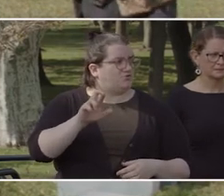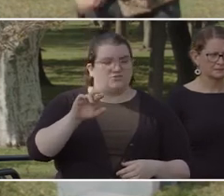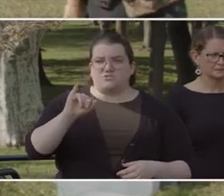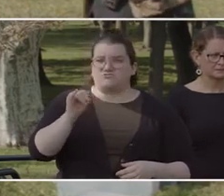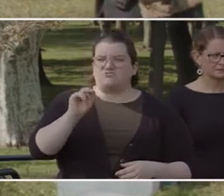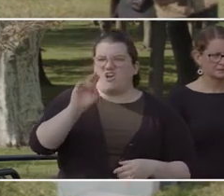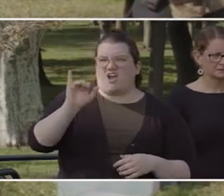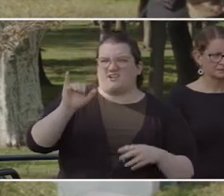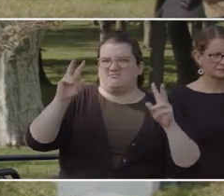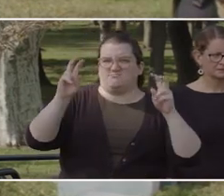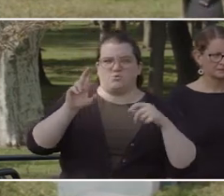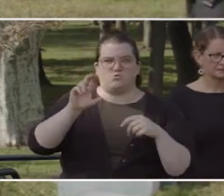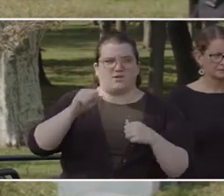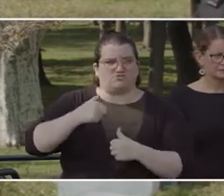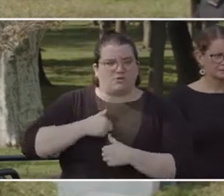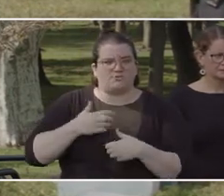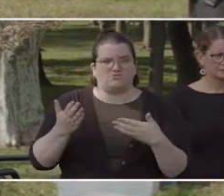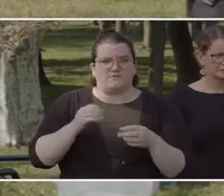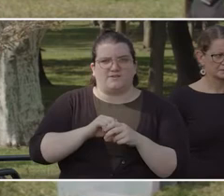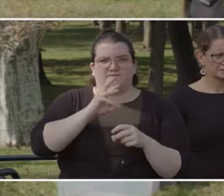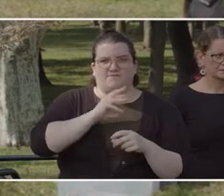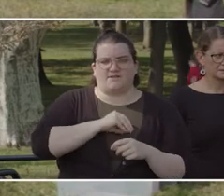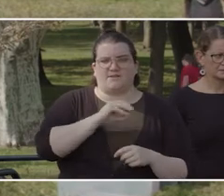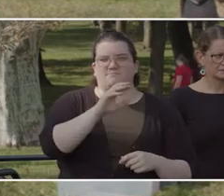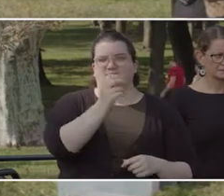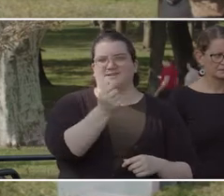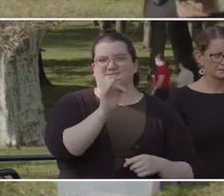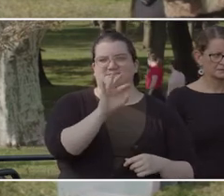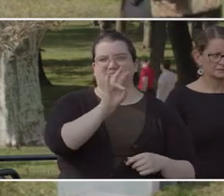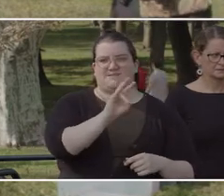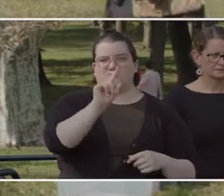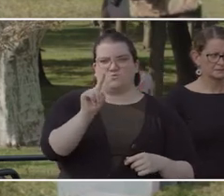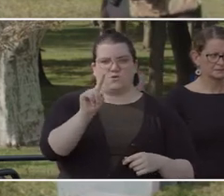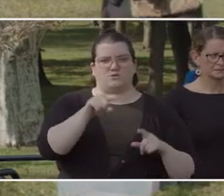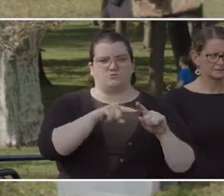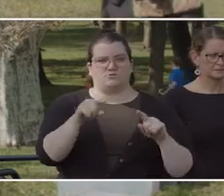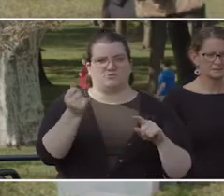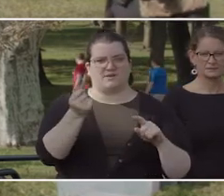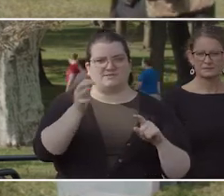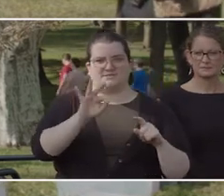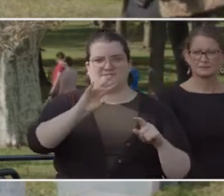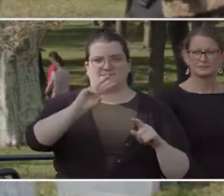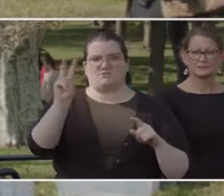U.S. Army, and he served in Vietnam 1971 to 1972.